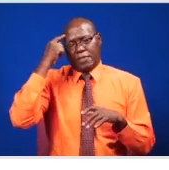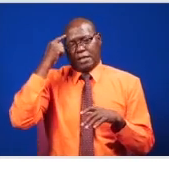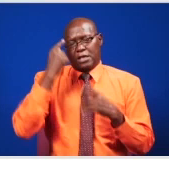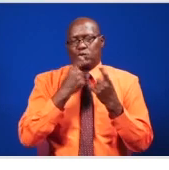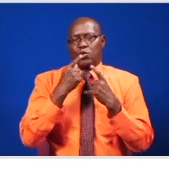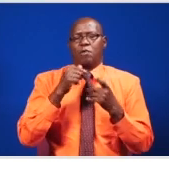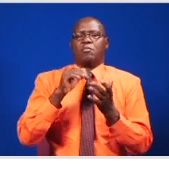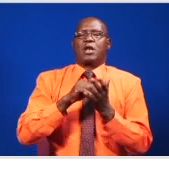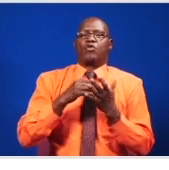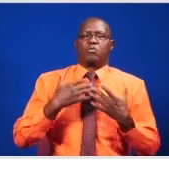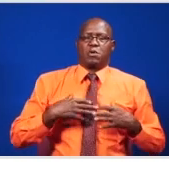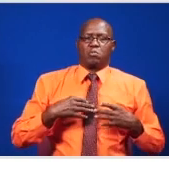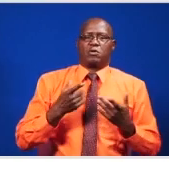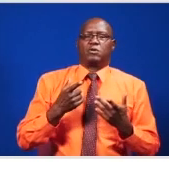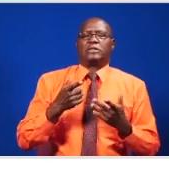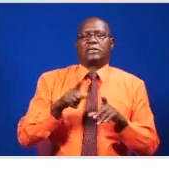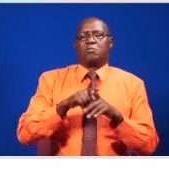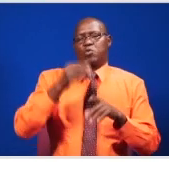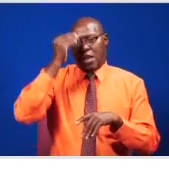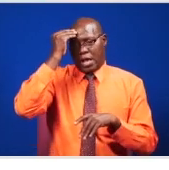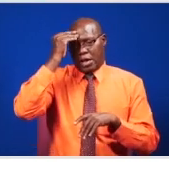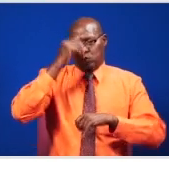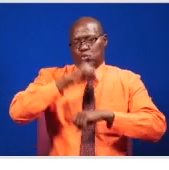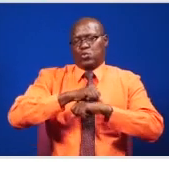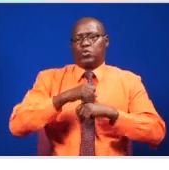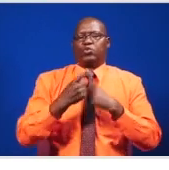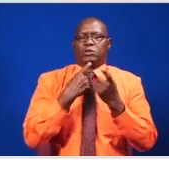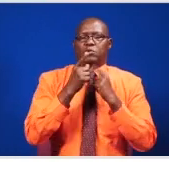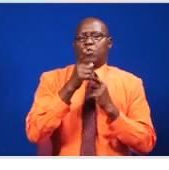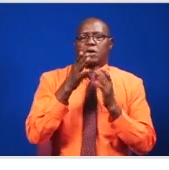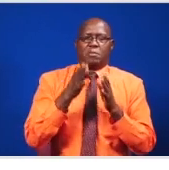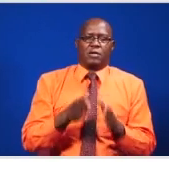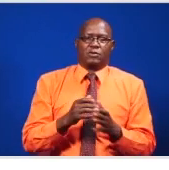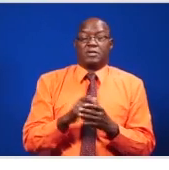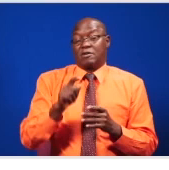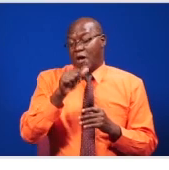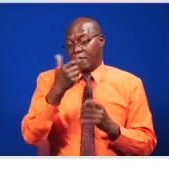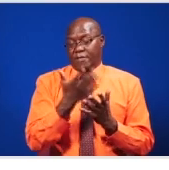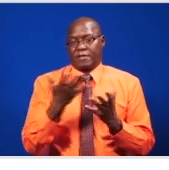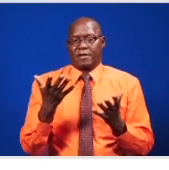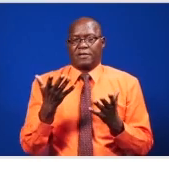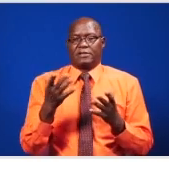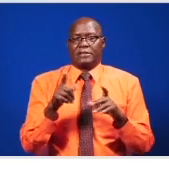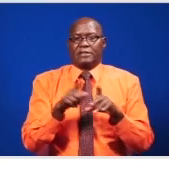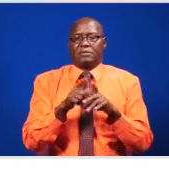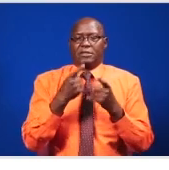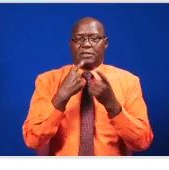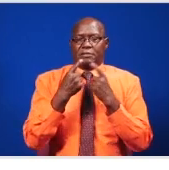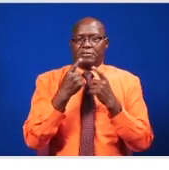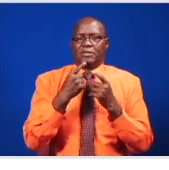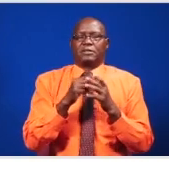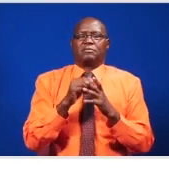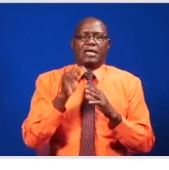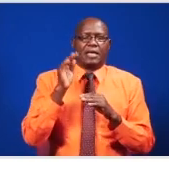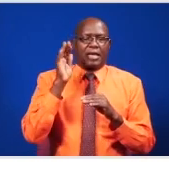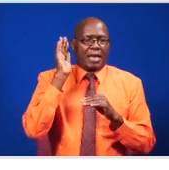years, even what we learned in school, is that we are speaking to one person, a listener. Well, another thing is that as I'm speaking to this listener, I'm